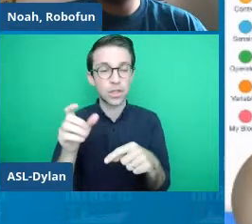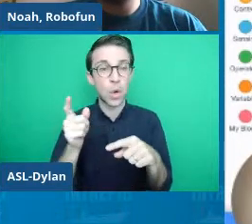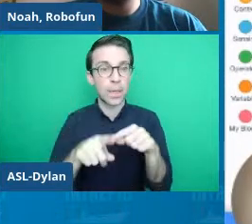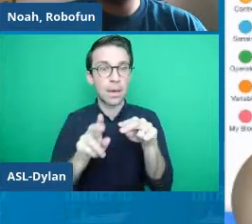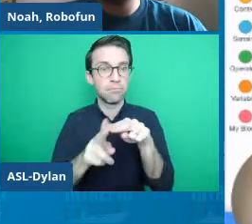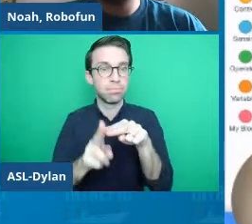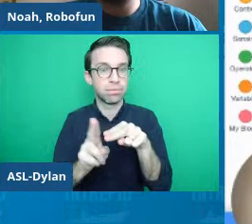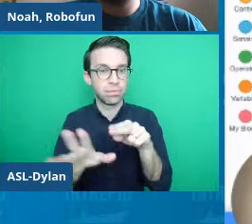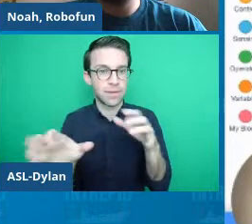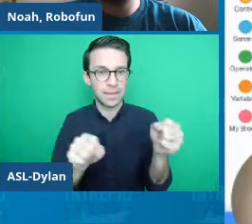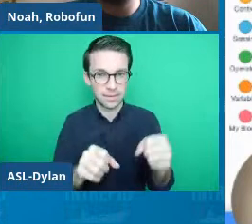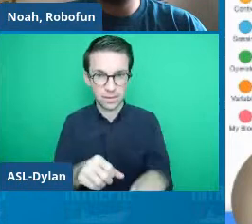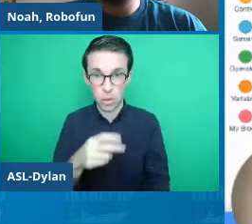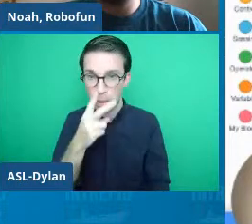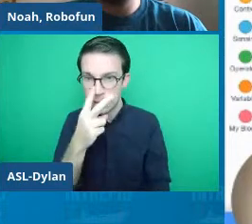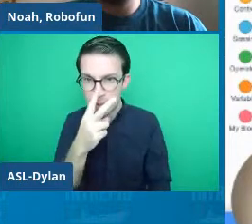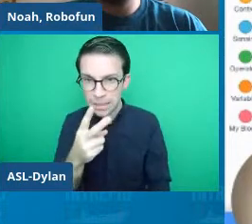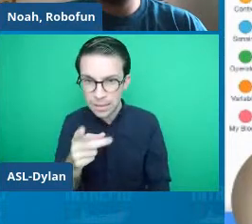And let's see now.